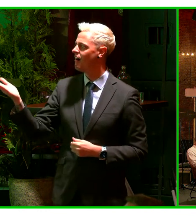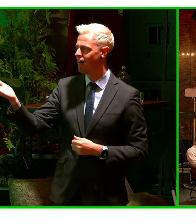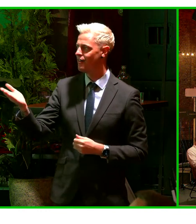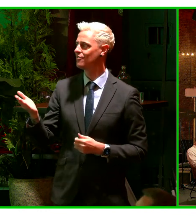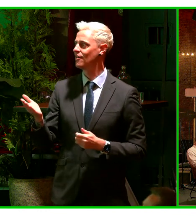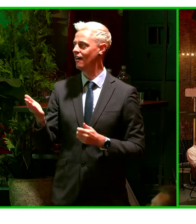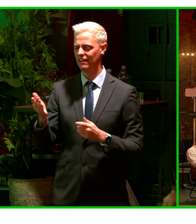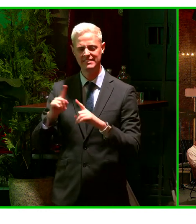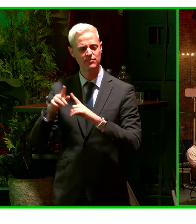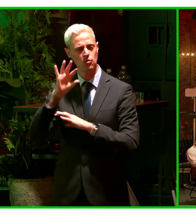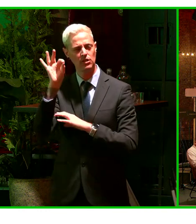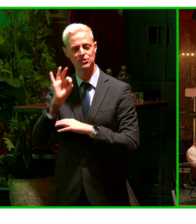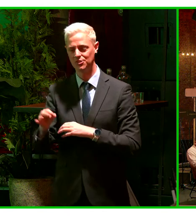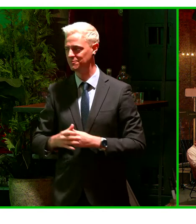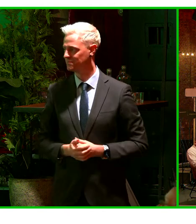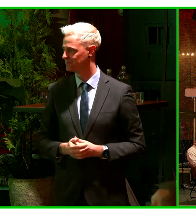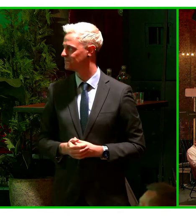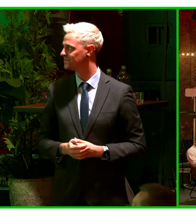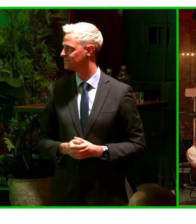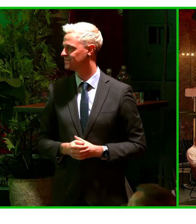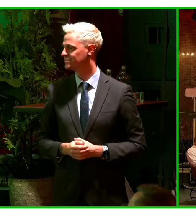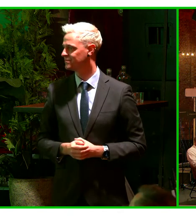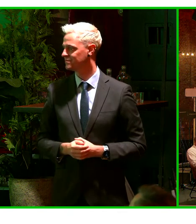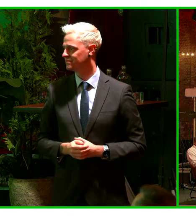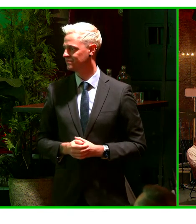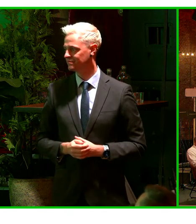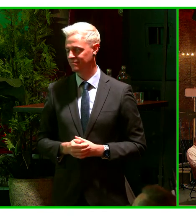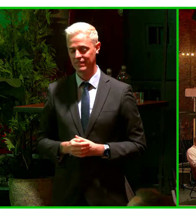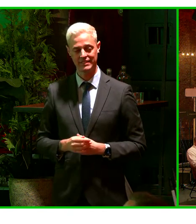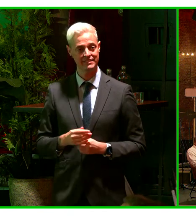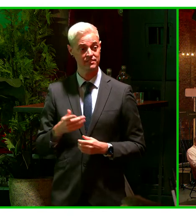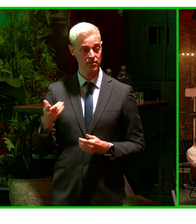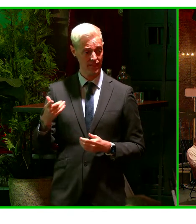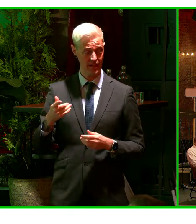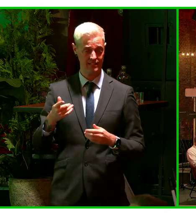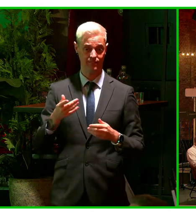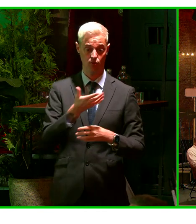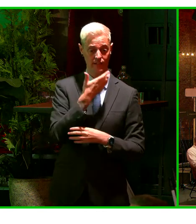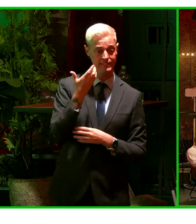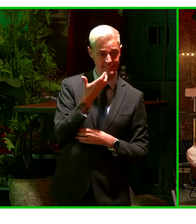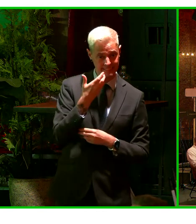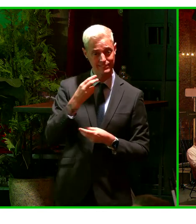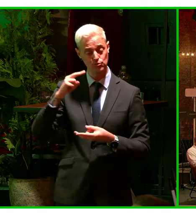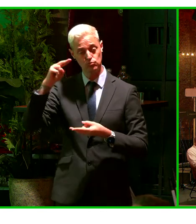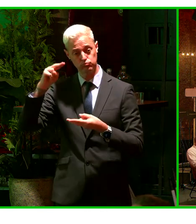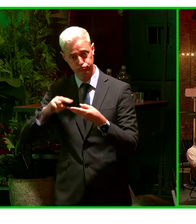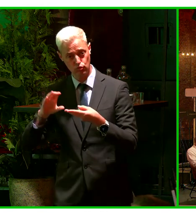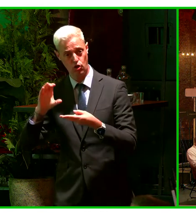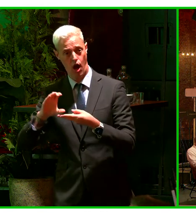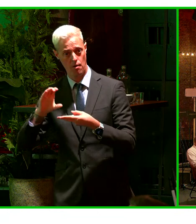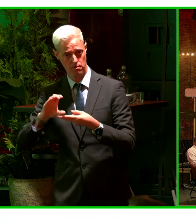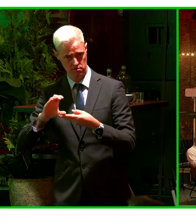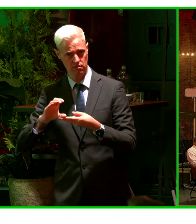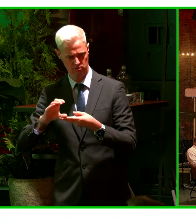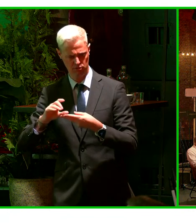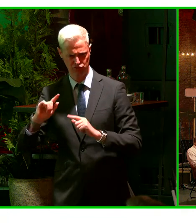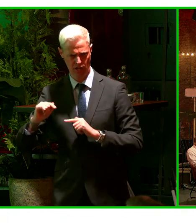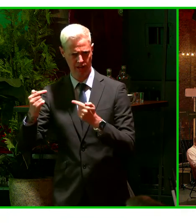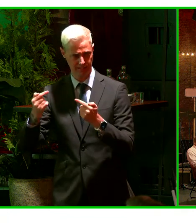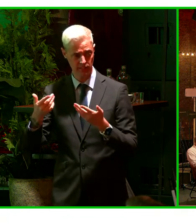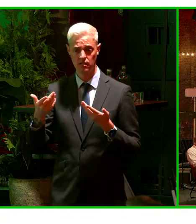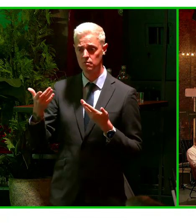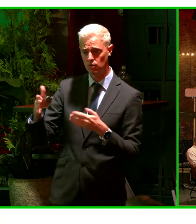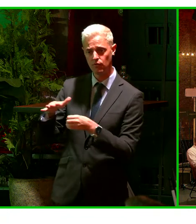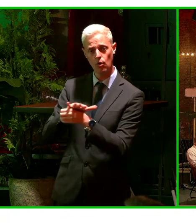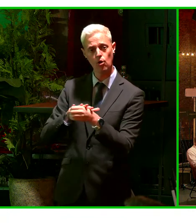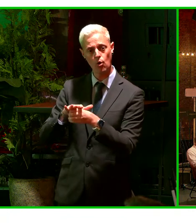of variety. So we've heard that decarbonising heat is going to be a real challenge for the region. How can local energy generation and storage